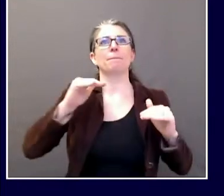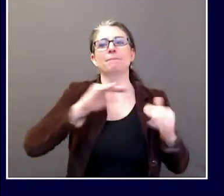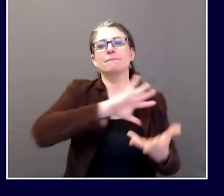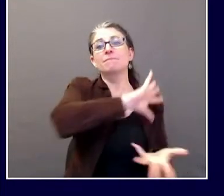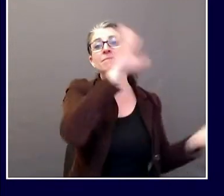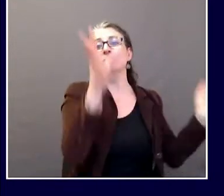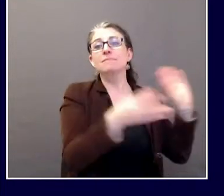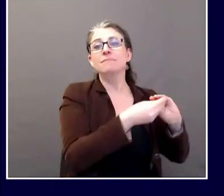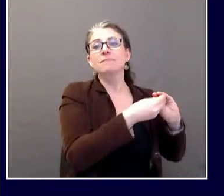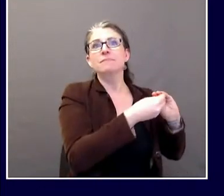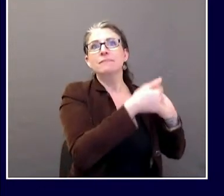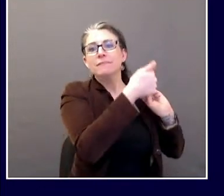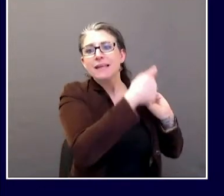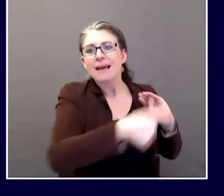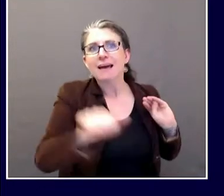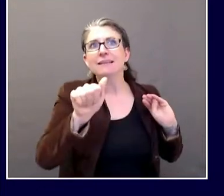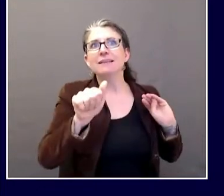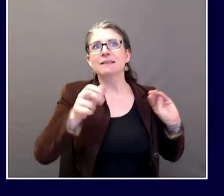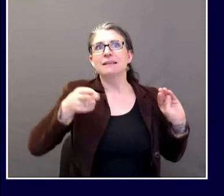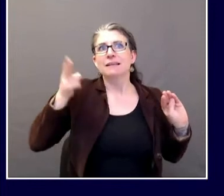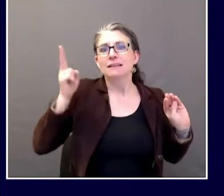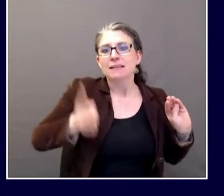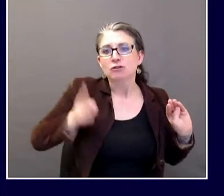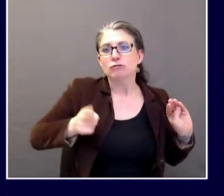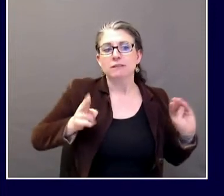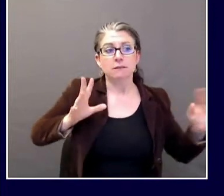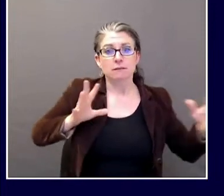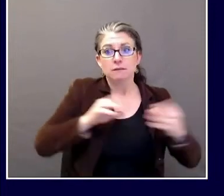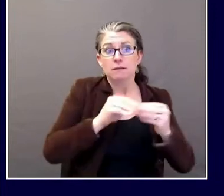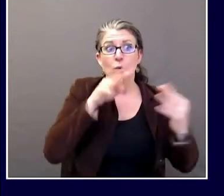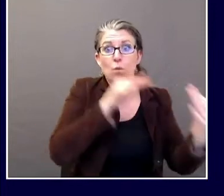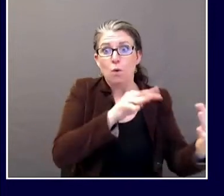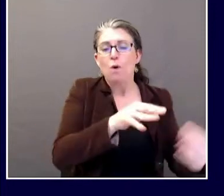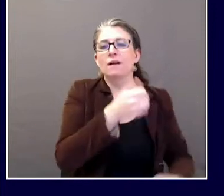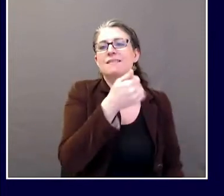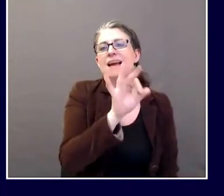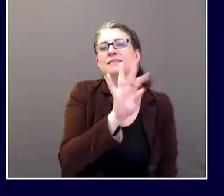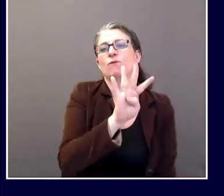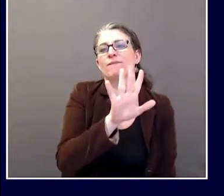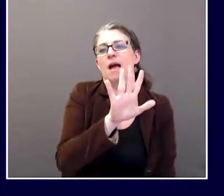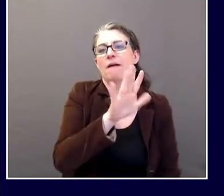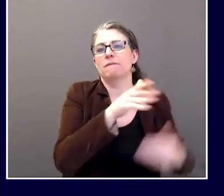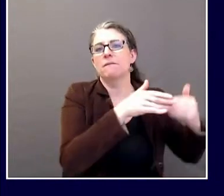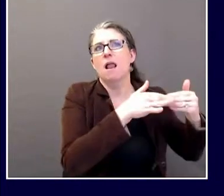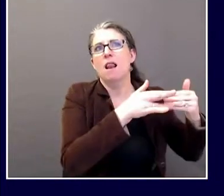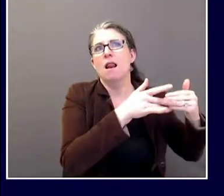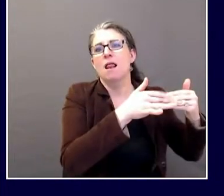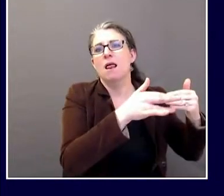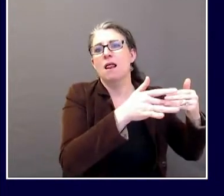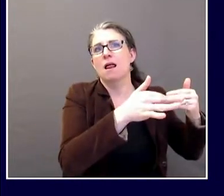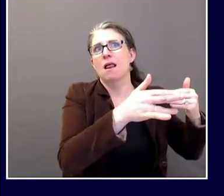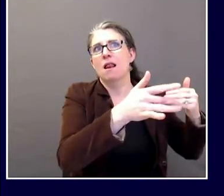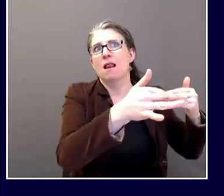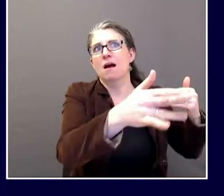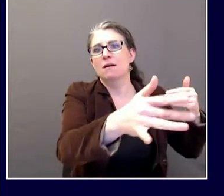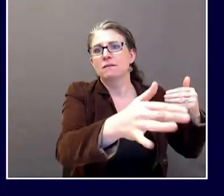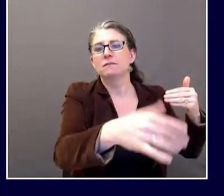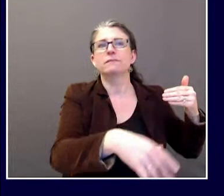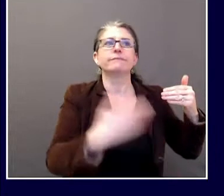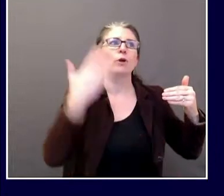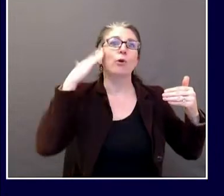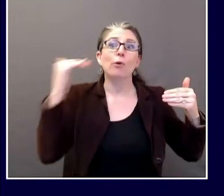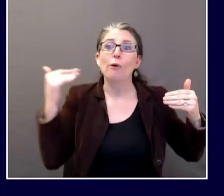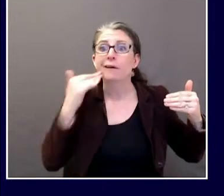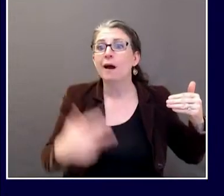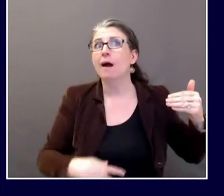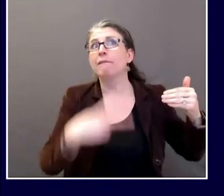deaths, the number of Americans killed by COVID-19 is more than half the entire death toll